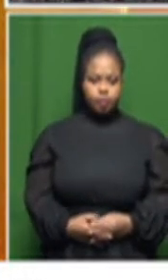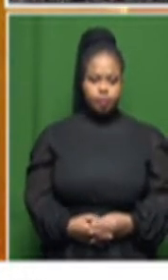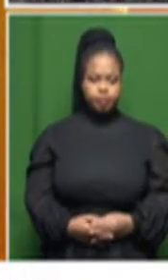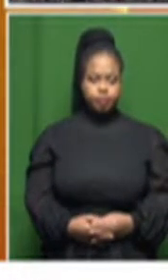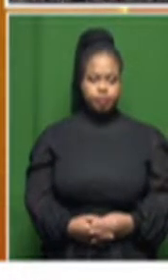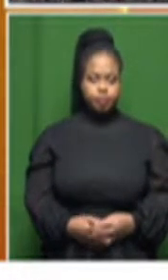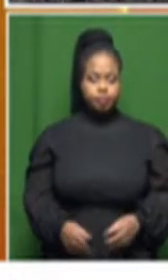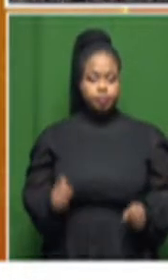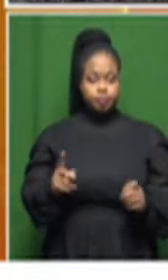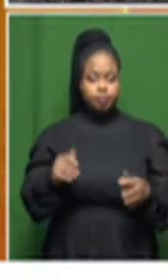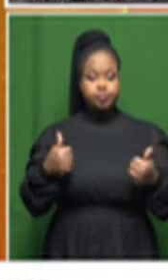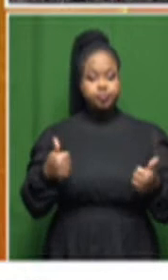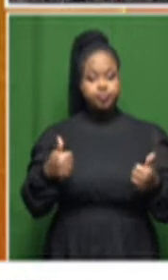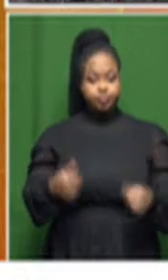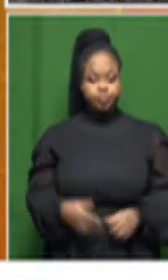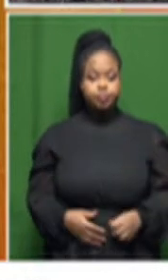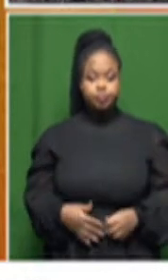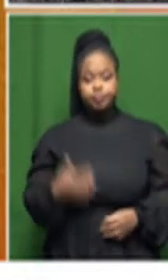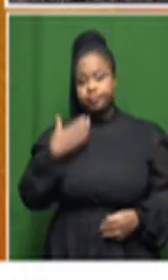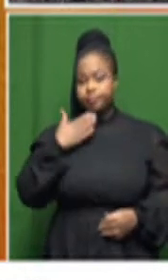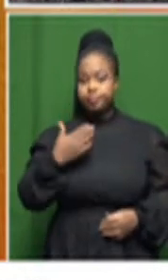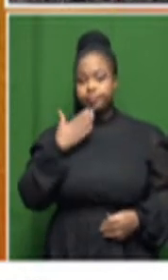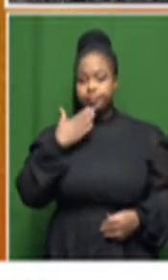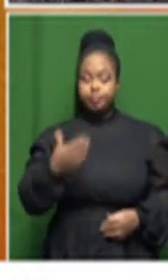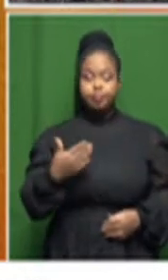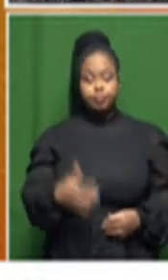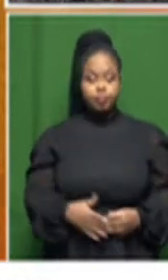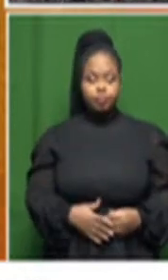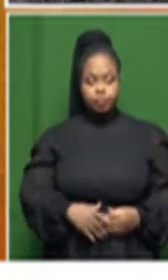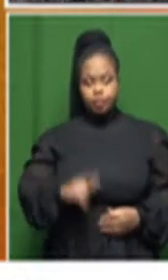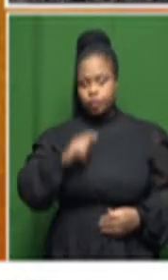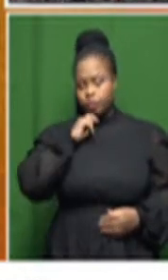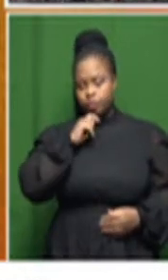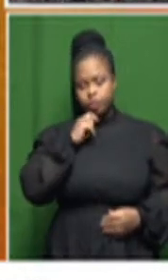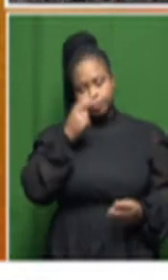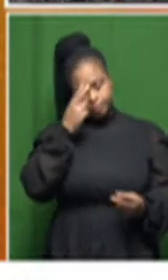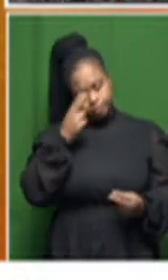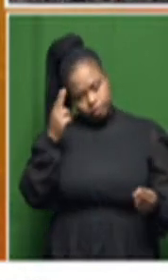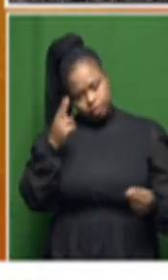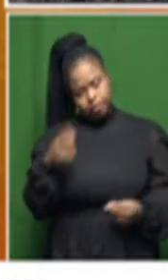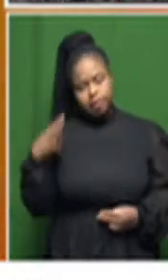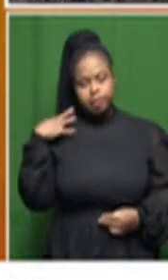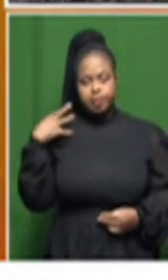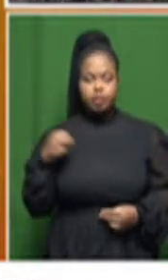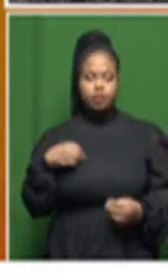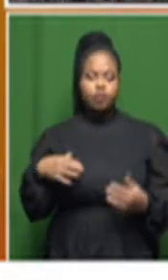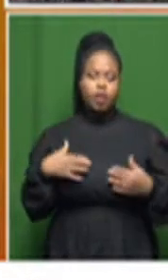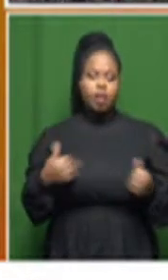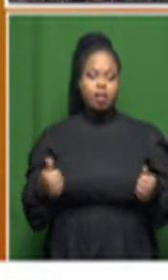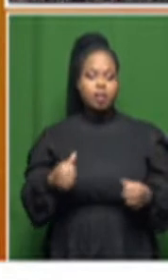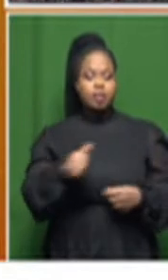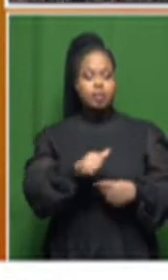Okay, good. Thank you very much. And good morning, Honourable Minister of Health, Deputy Minister, all